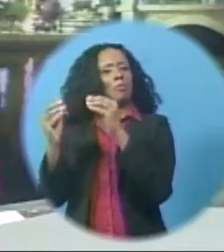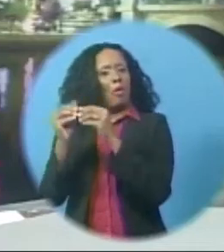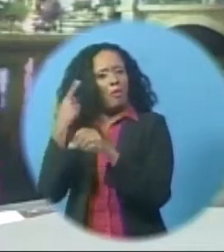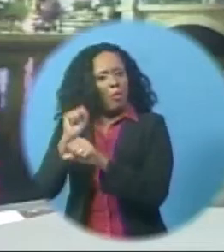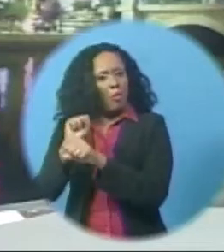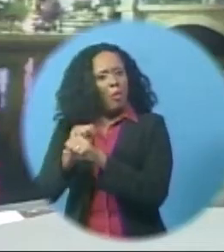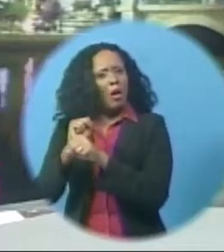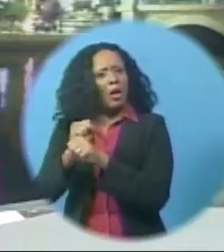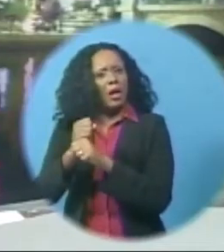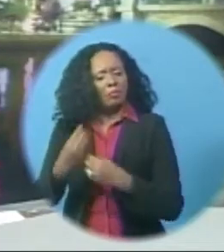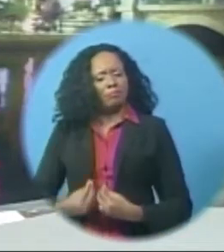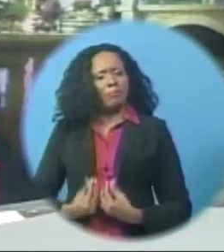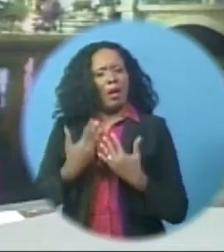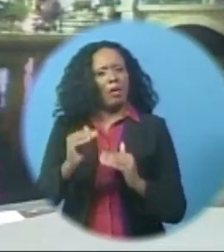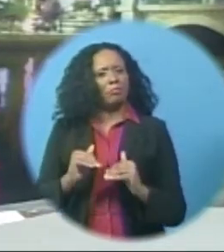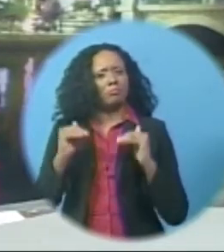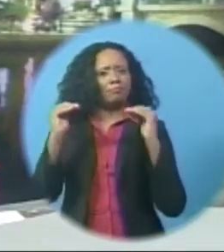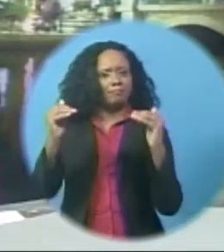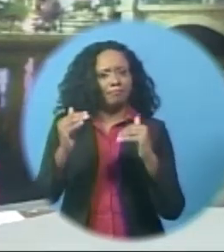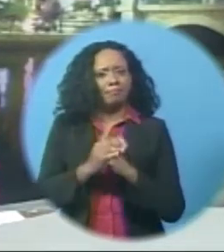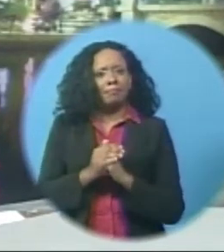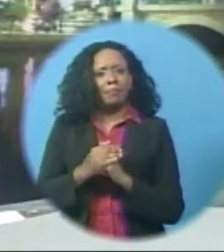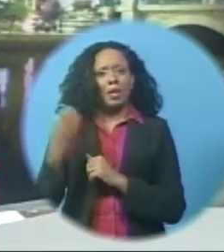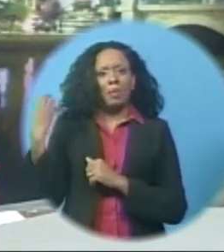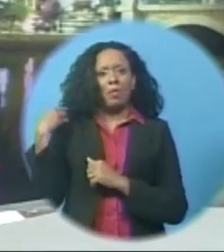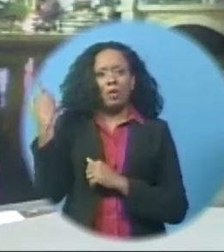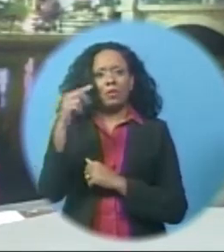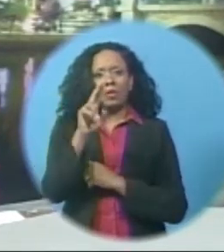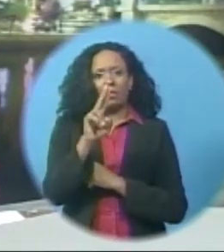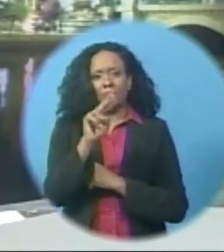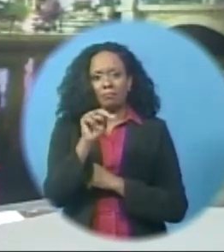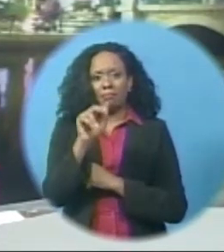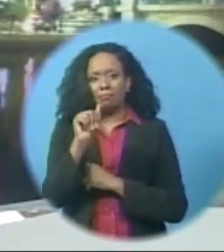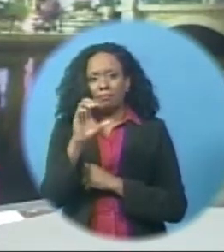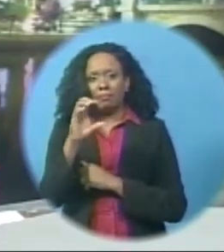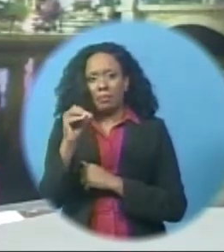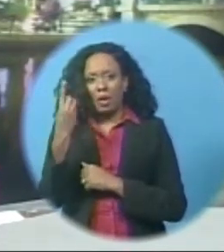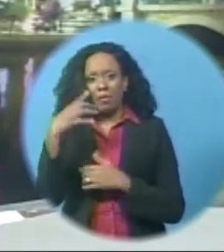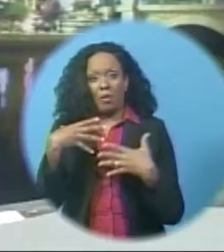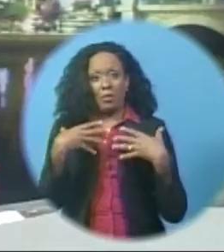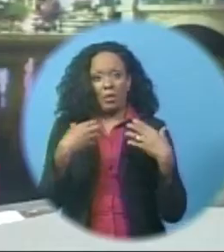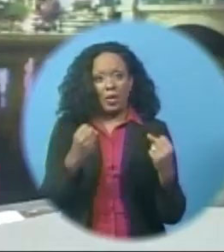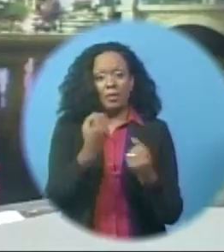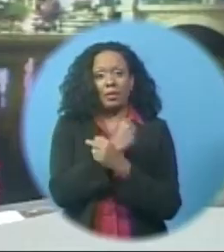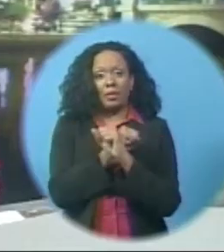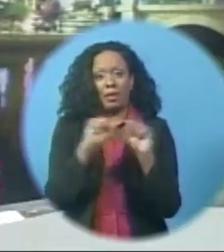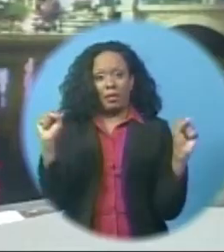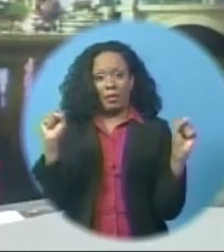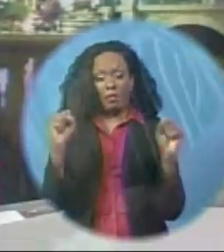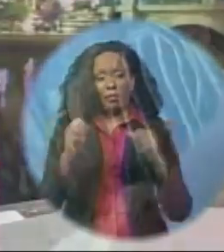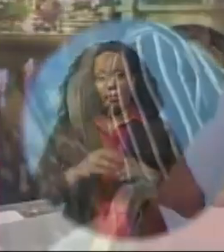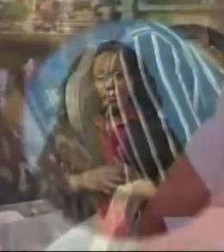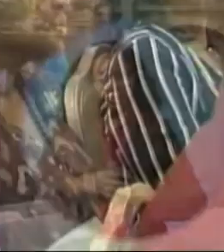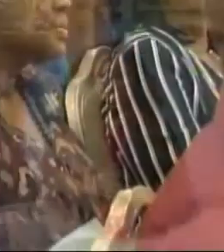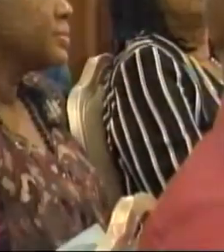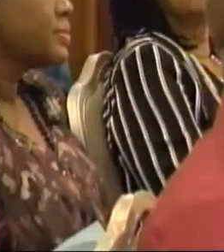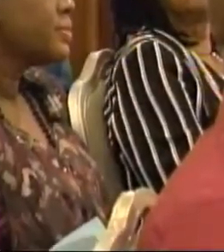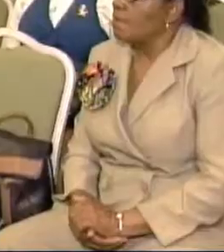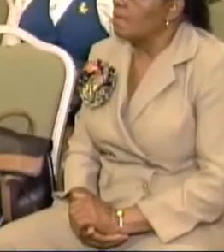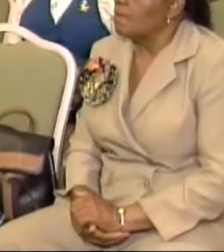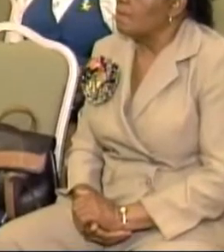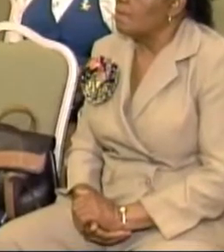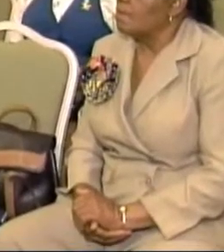That's according to Chairman of the National Advisory Committee on Occupational Safety and Health, Peter Earle. He says the results from